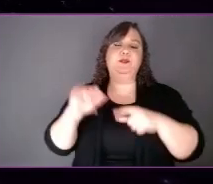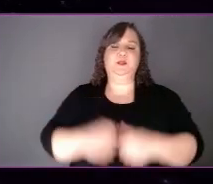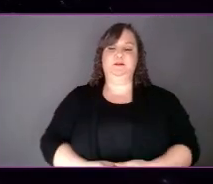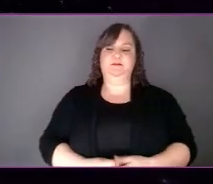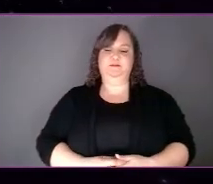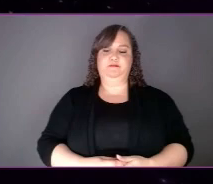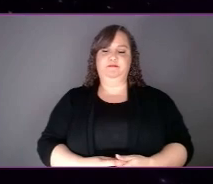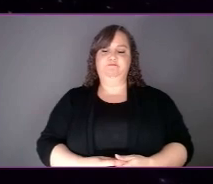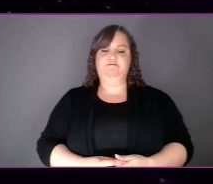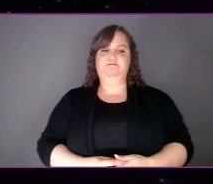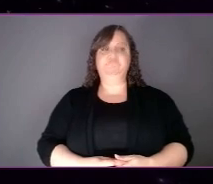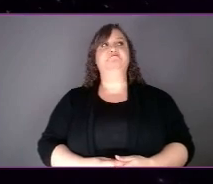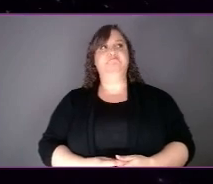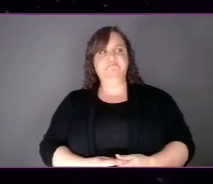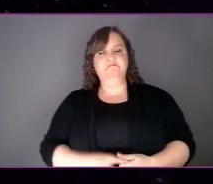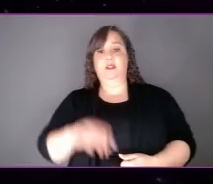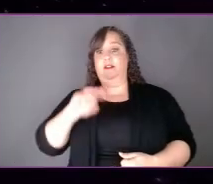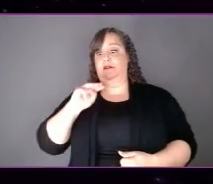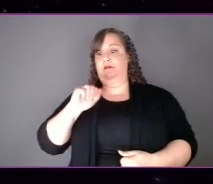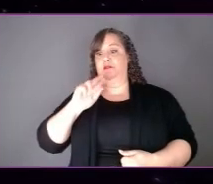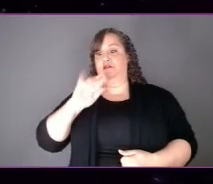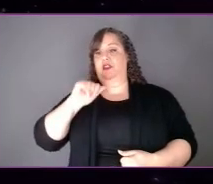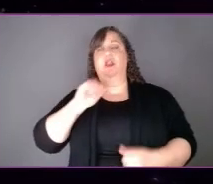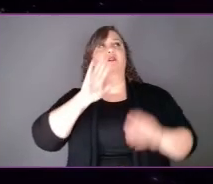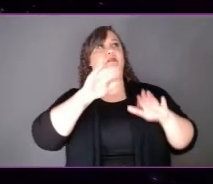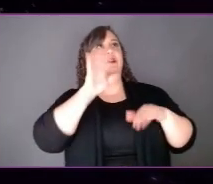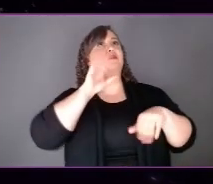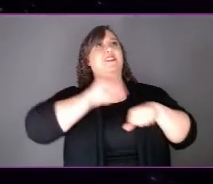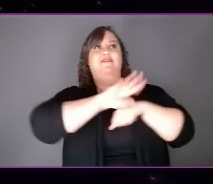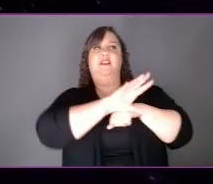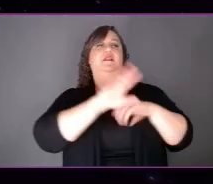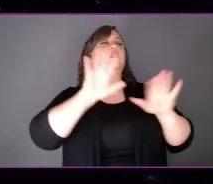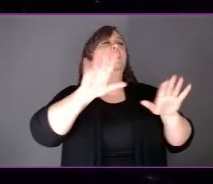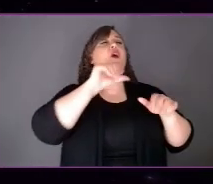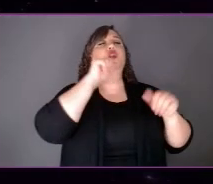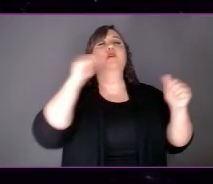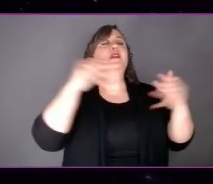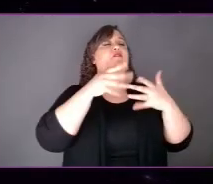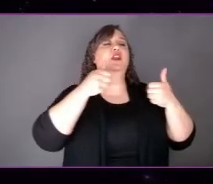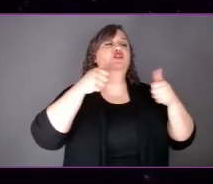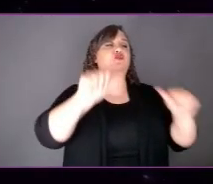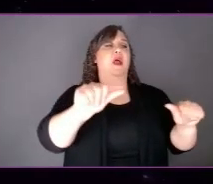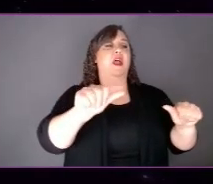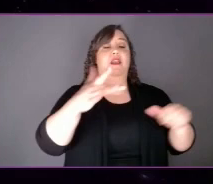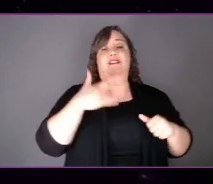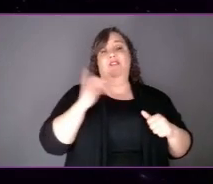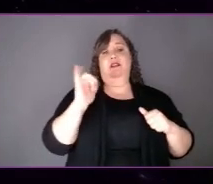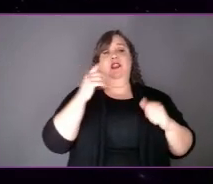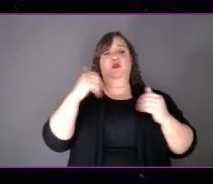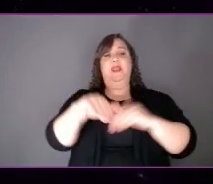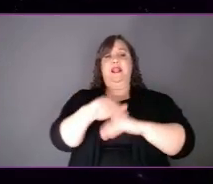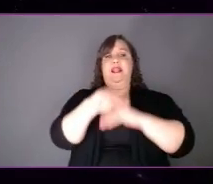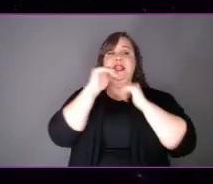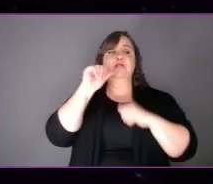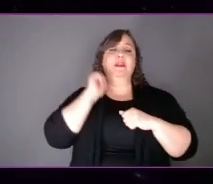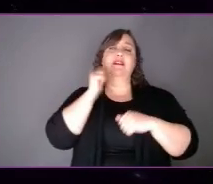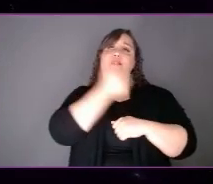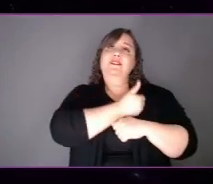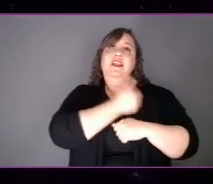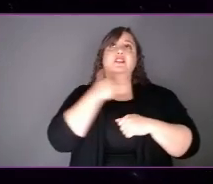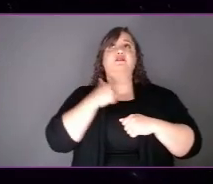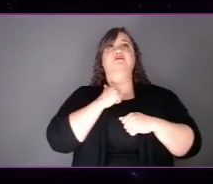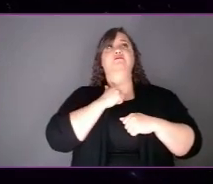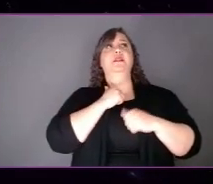I would advise, don't be afraid to try. I feel like we limit ourselves or we put restrictions on ourselves without trying